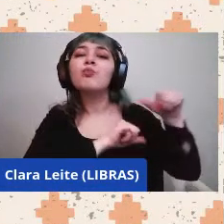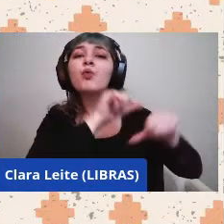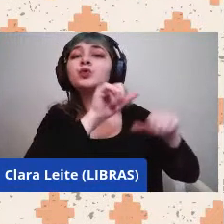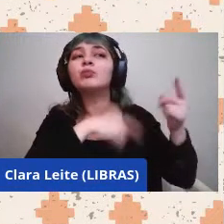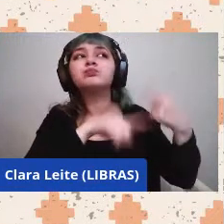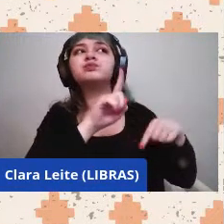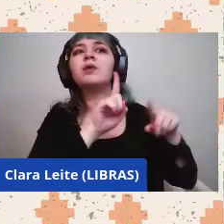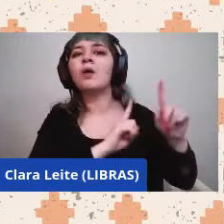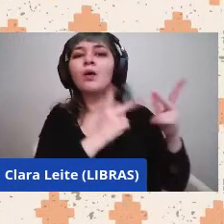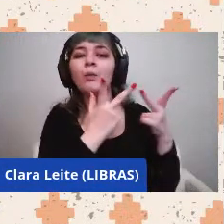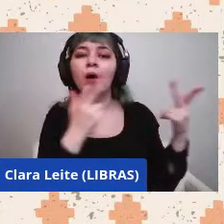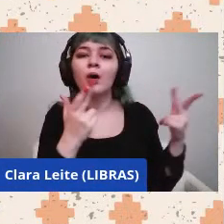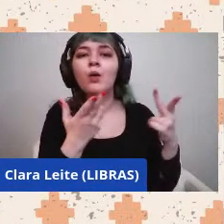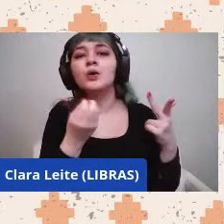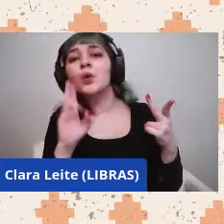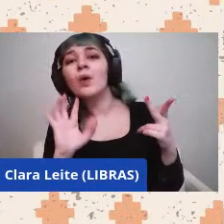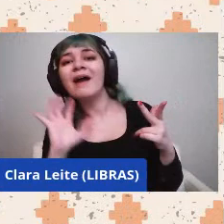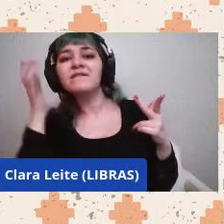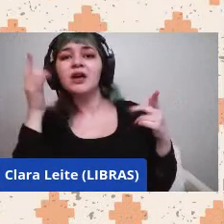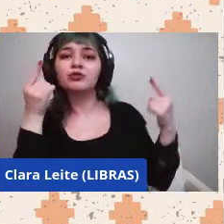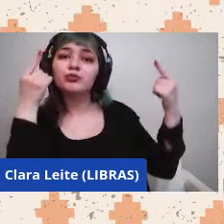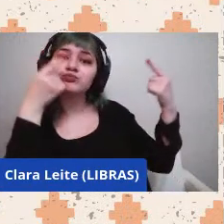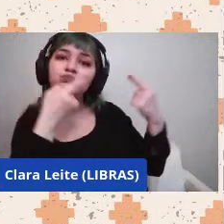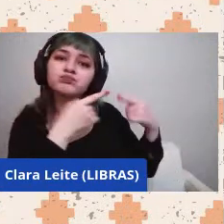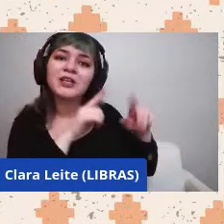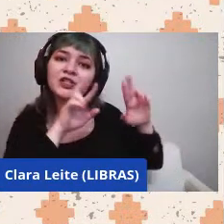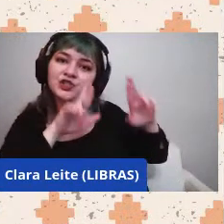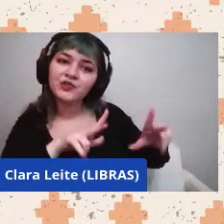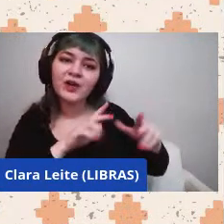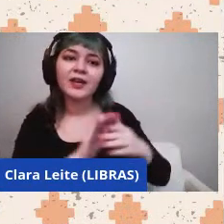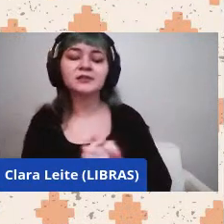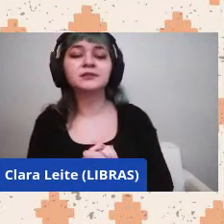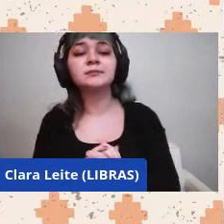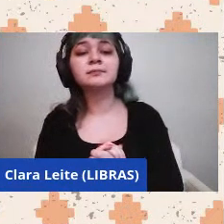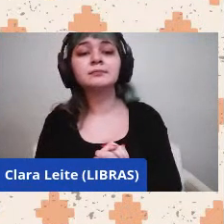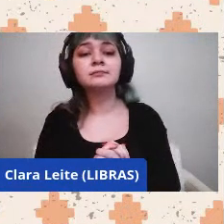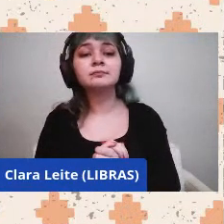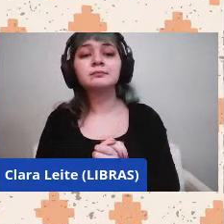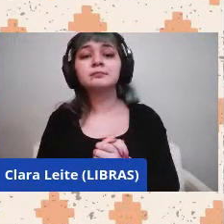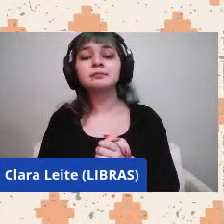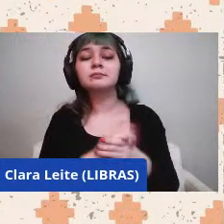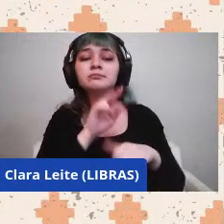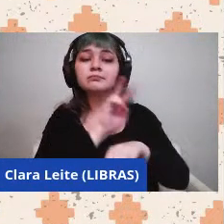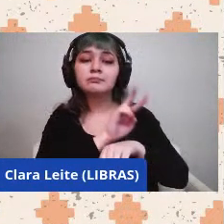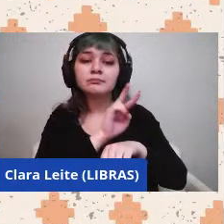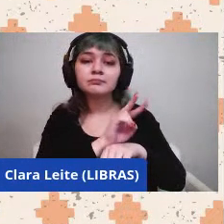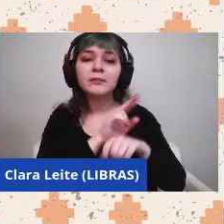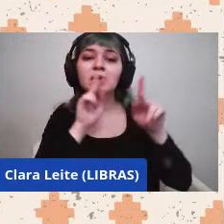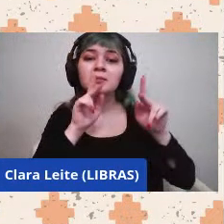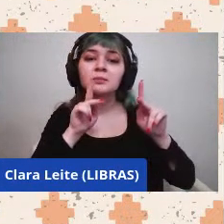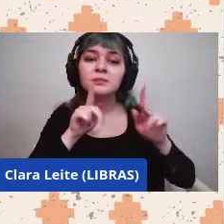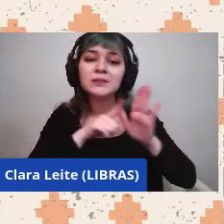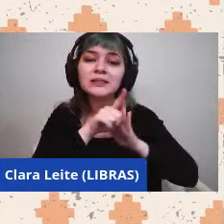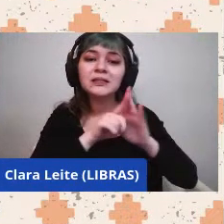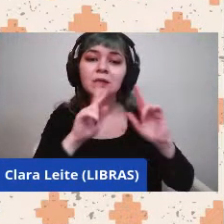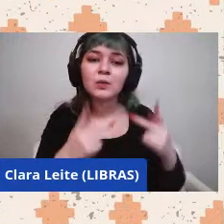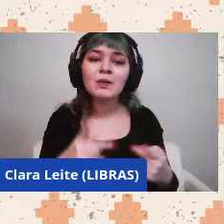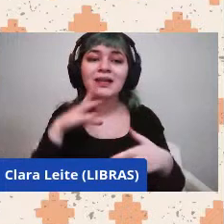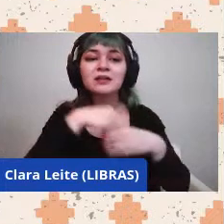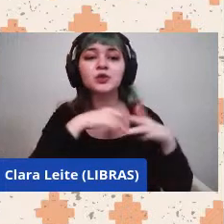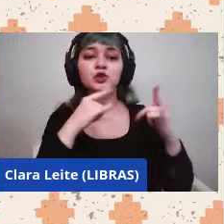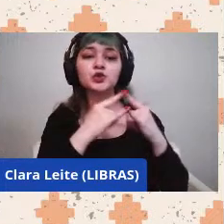changes or adverse events. The human research protection systems within institutions